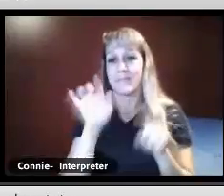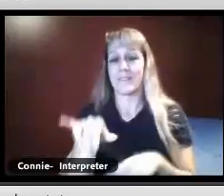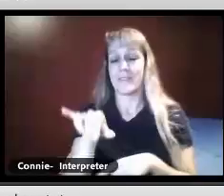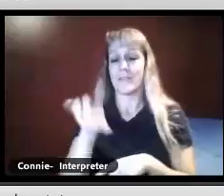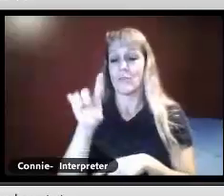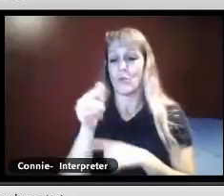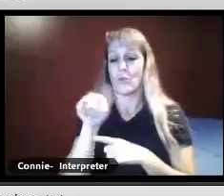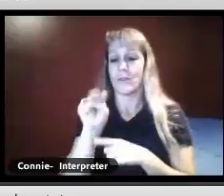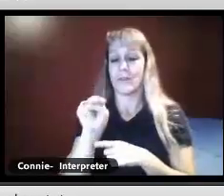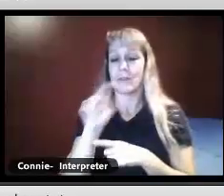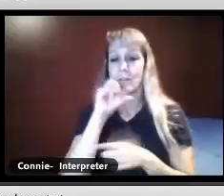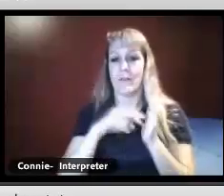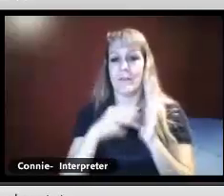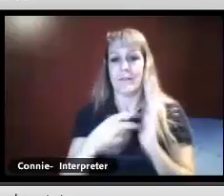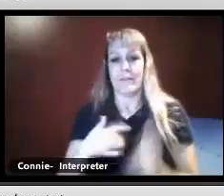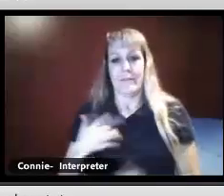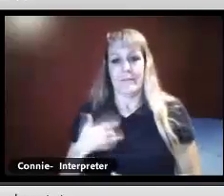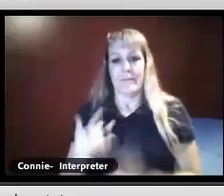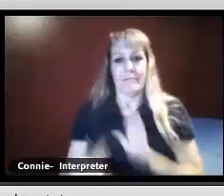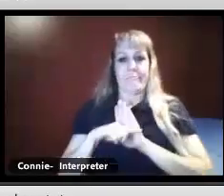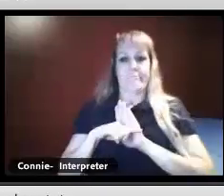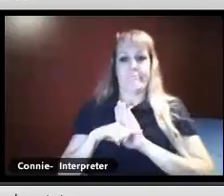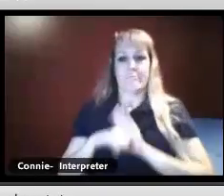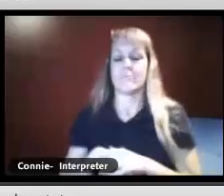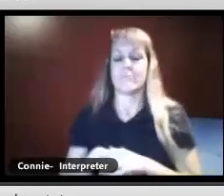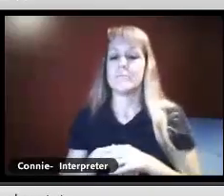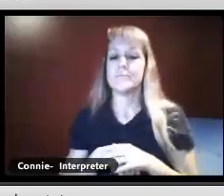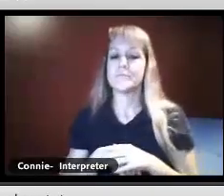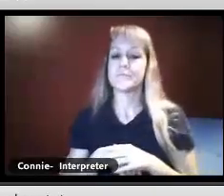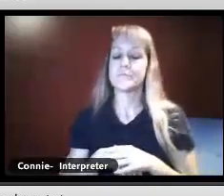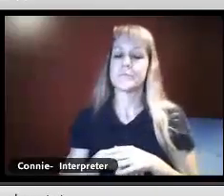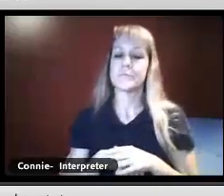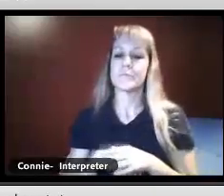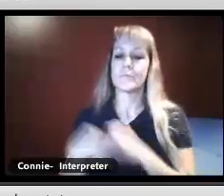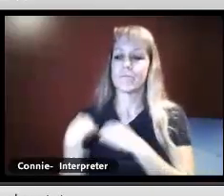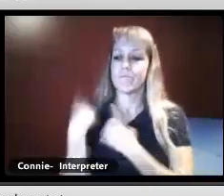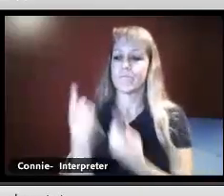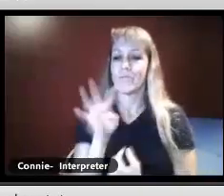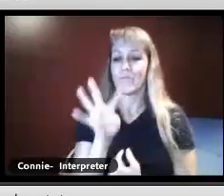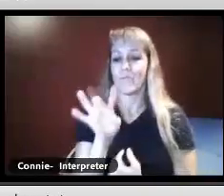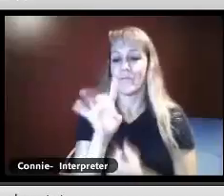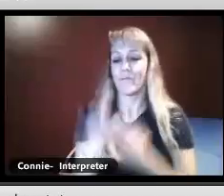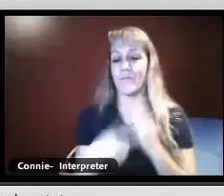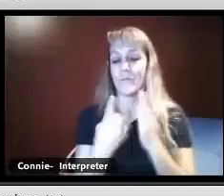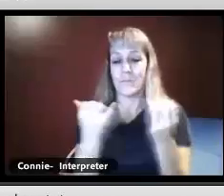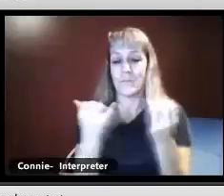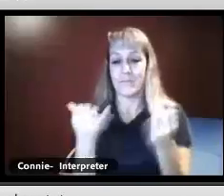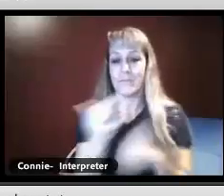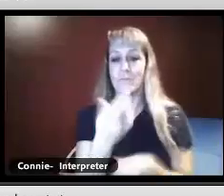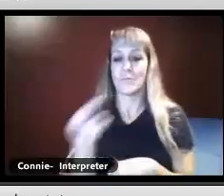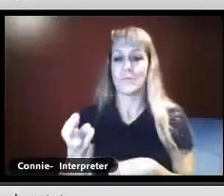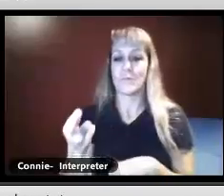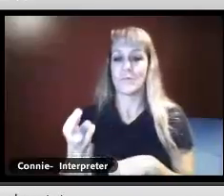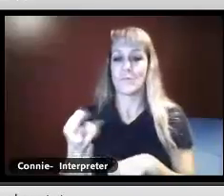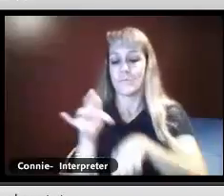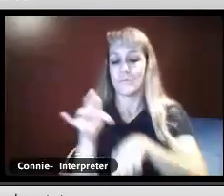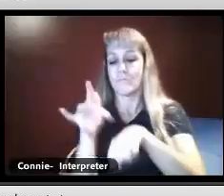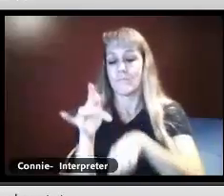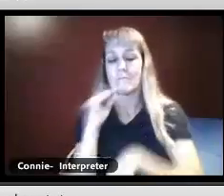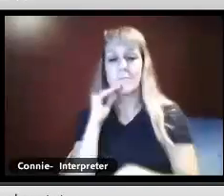off. For the past 48 hours, by the way, the resources button next to